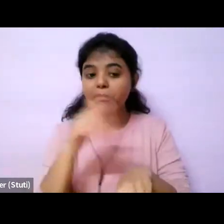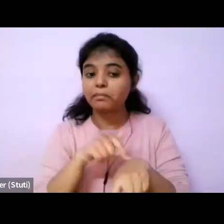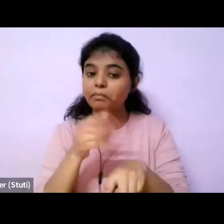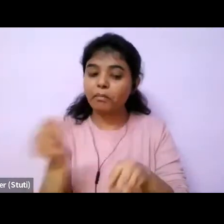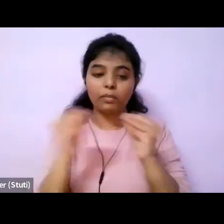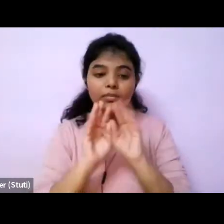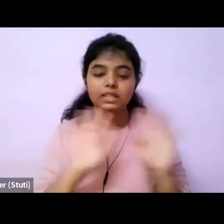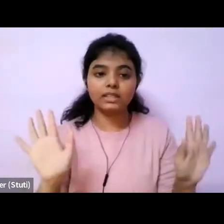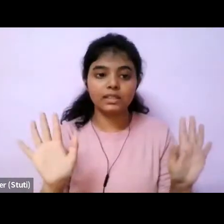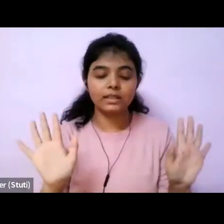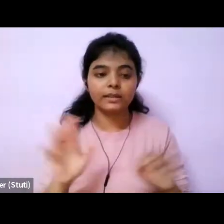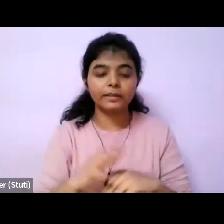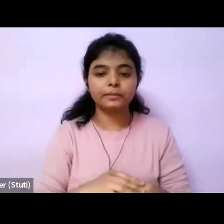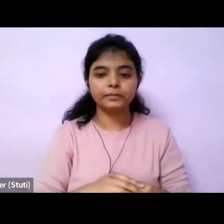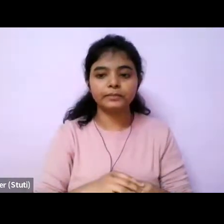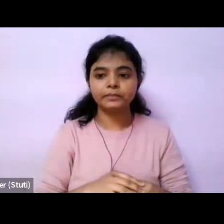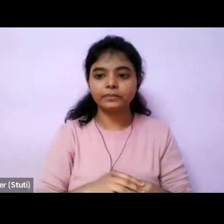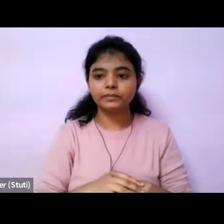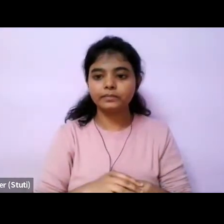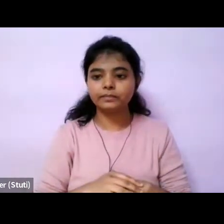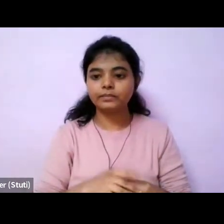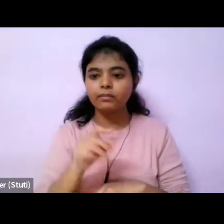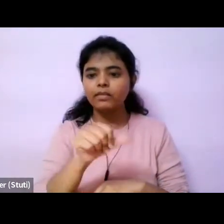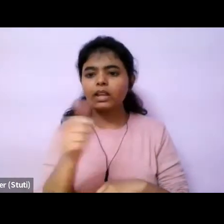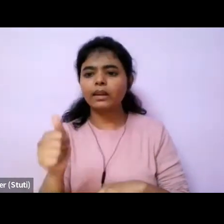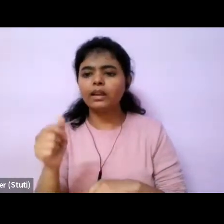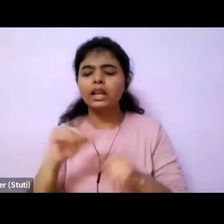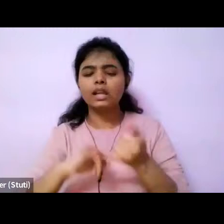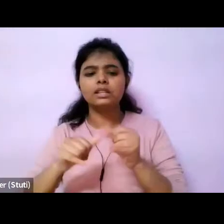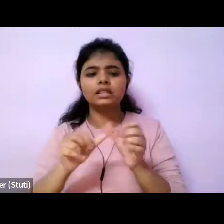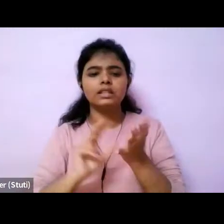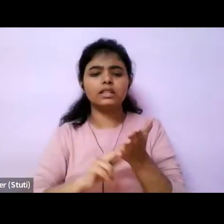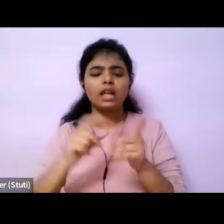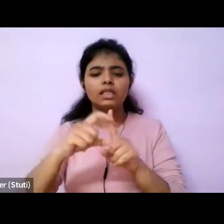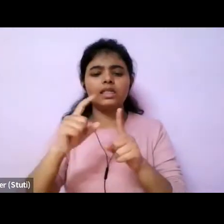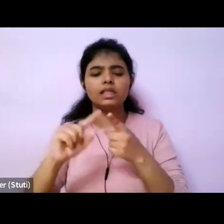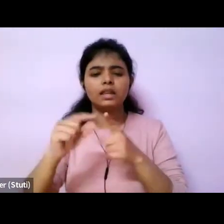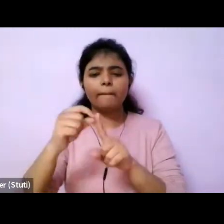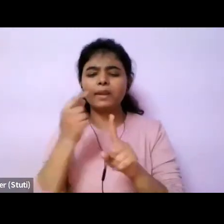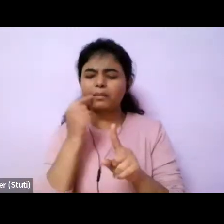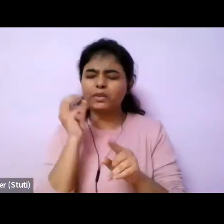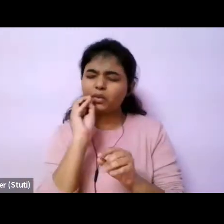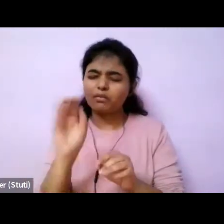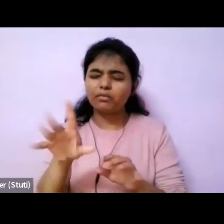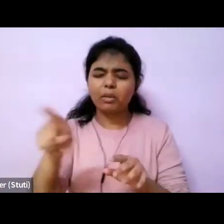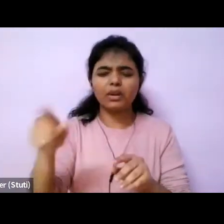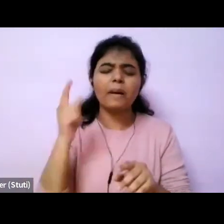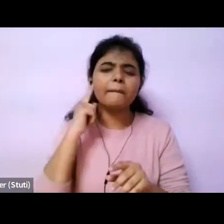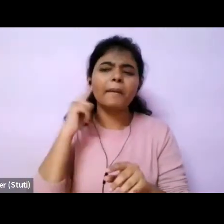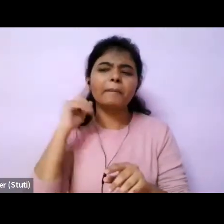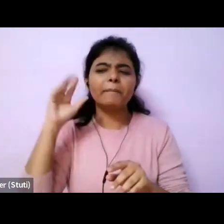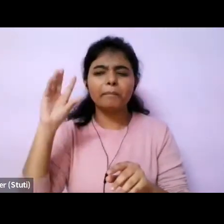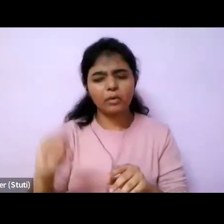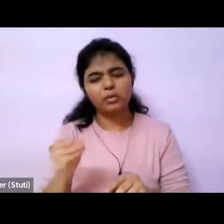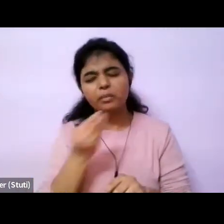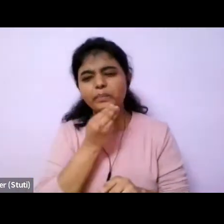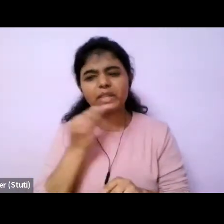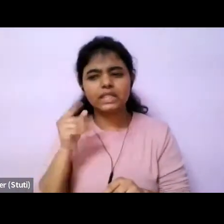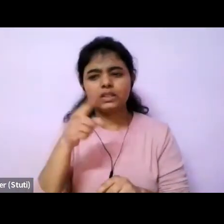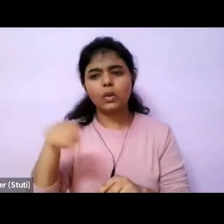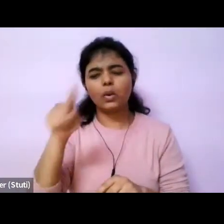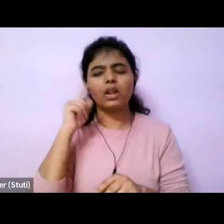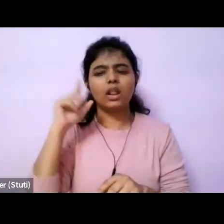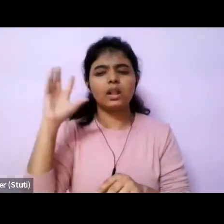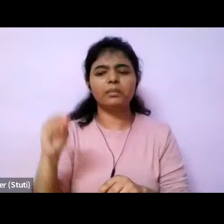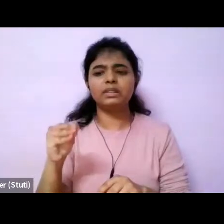Okay. Yeah, and at this moment, if I can say, there's some others who have the microphones on. Please, could you please mute yourself? So